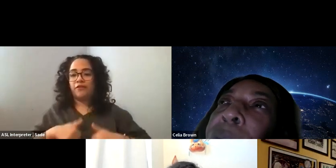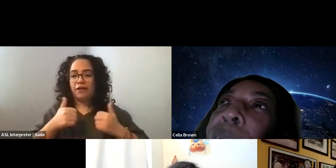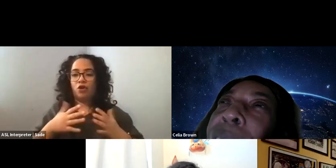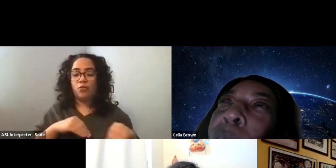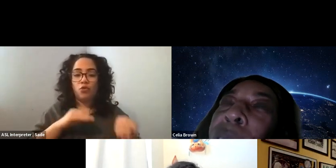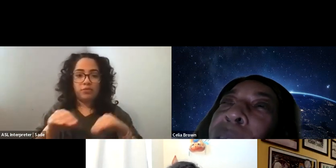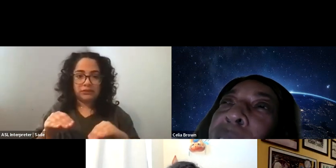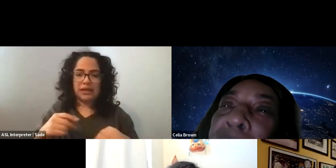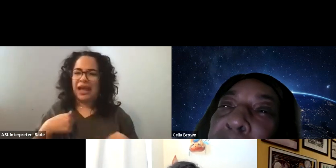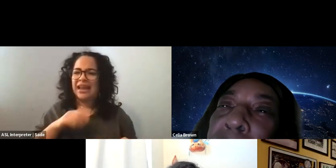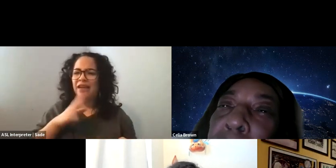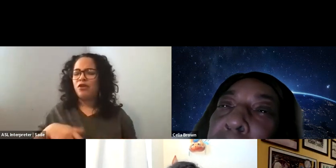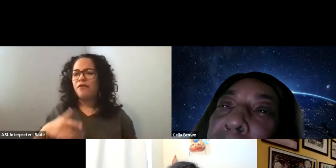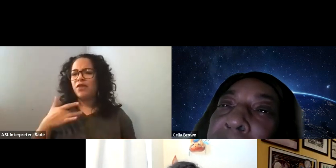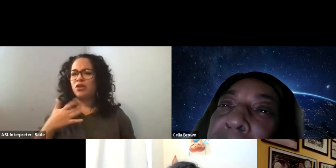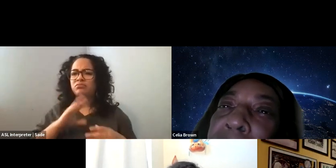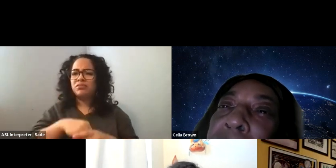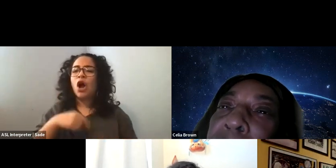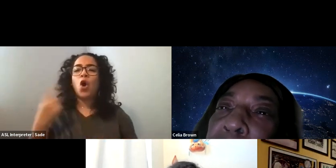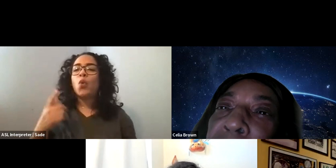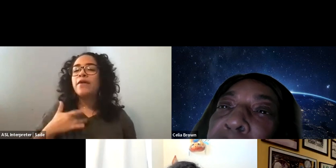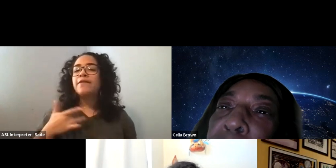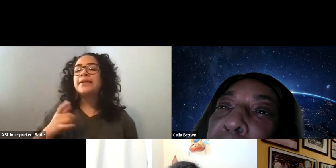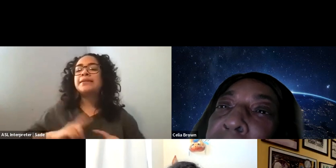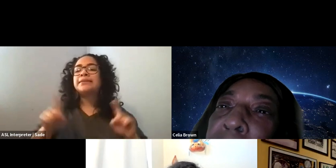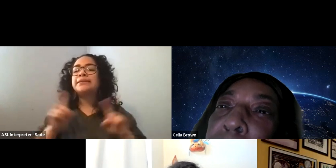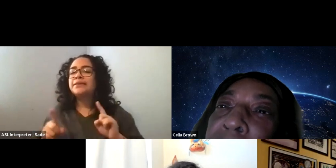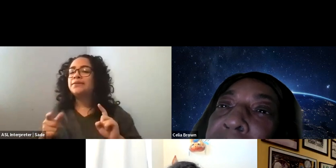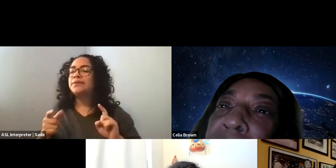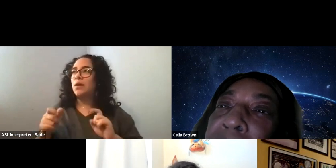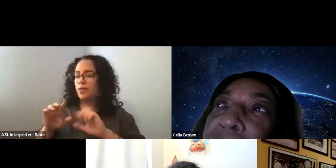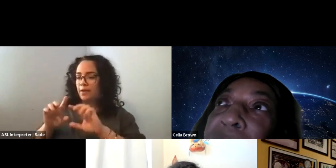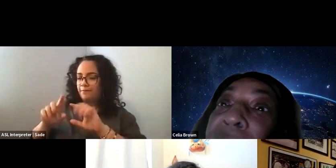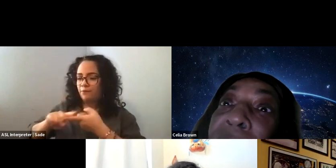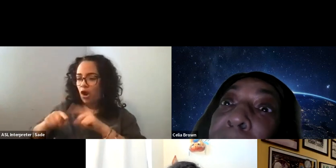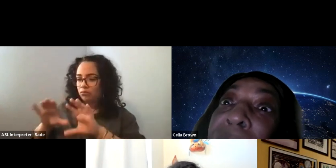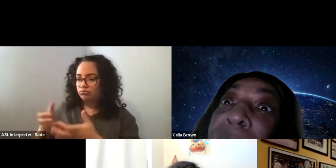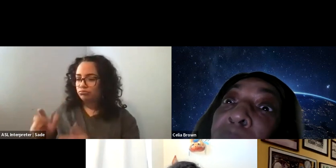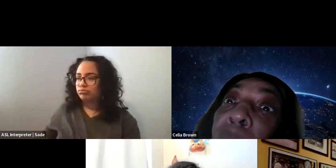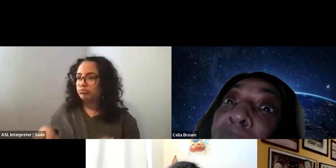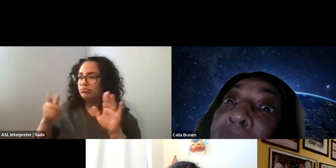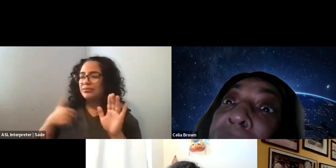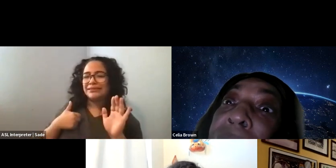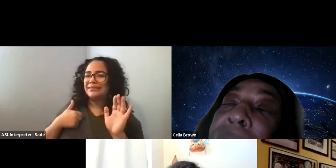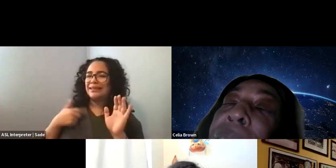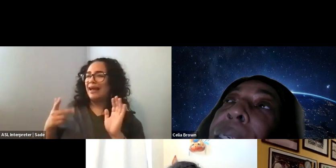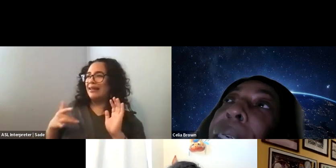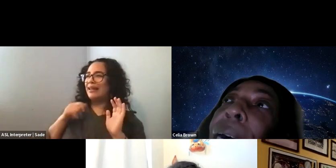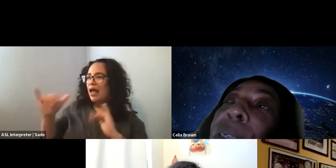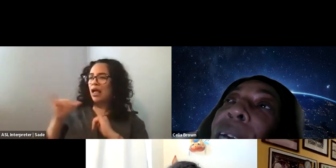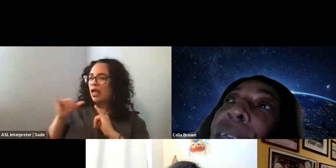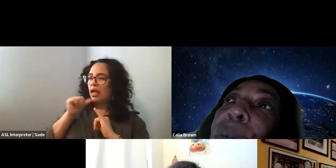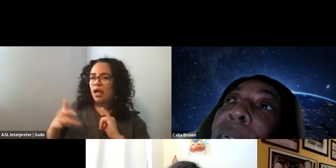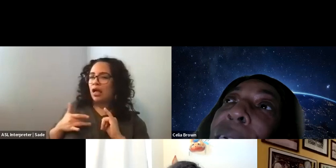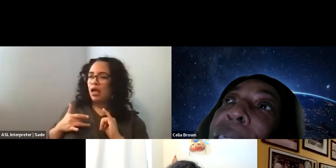of, always felt different with my friends growing up. I didn't feel the same. I didn't know why. I